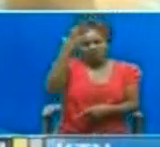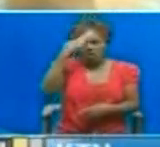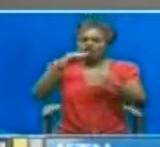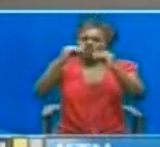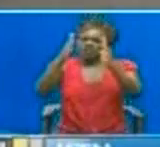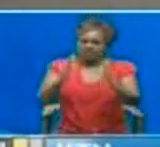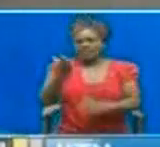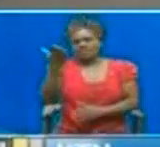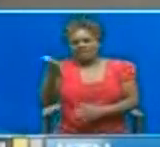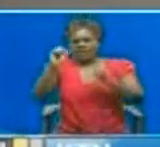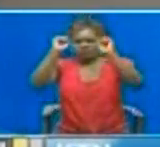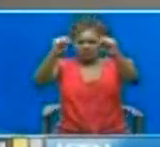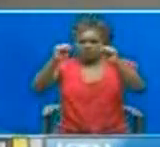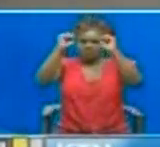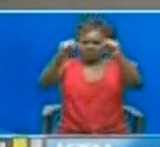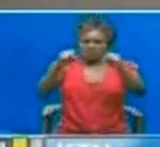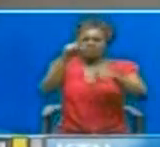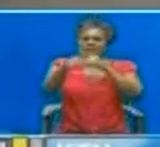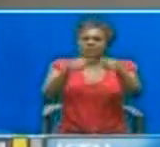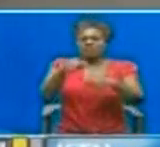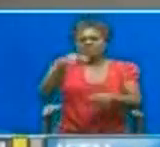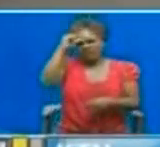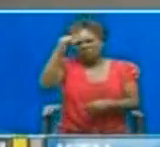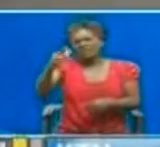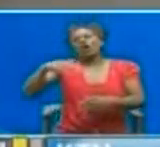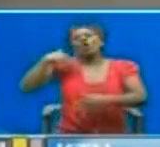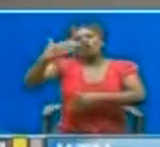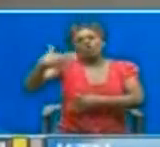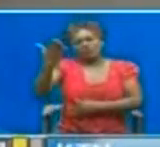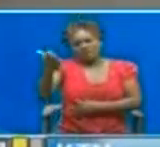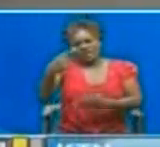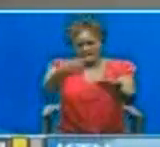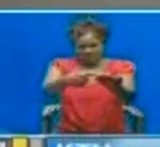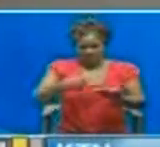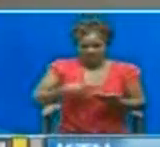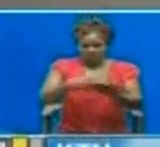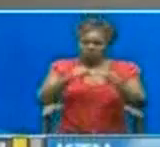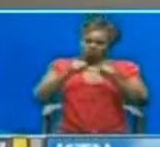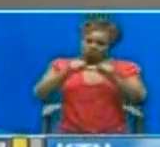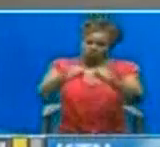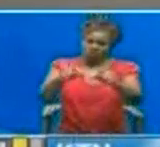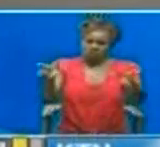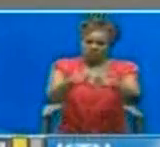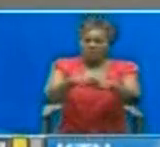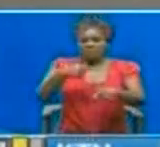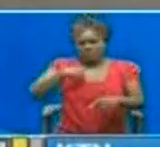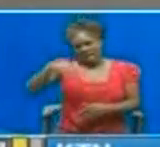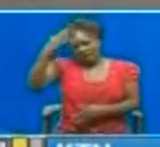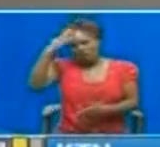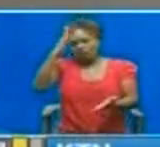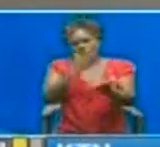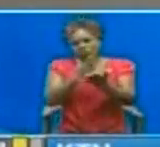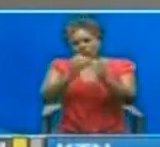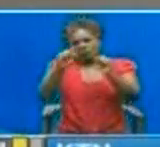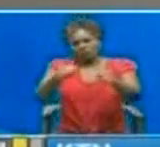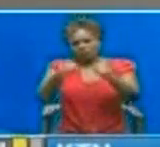teacher strikes did not start with the Jubilee government. They have always been there, and I think the discussions are ongoing. I am convinced that we'll be able